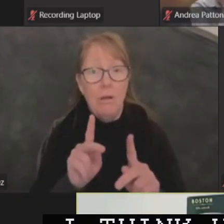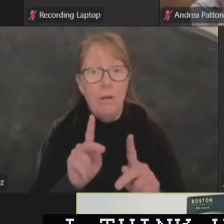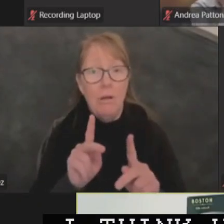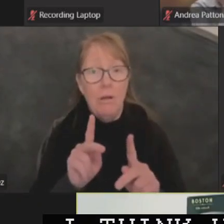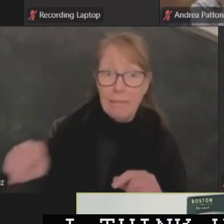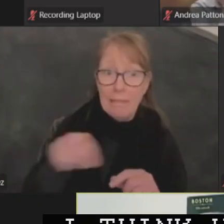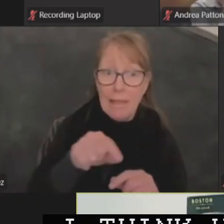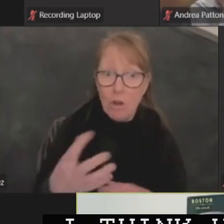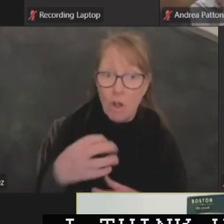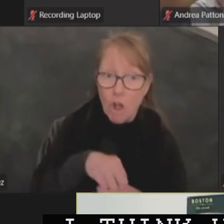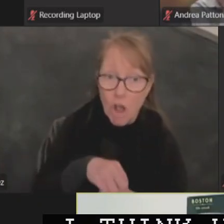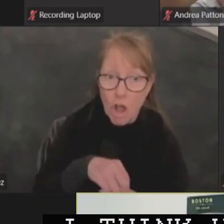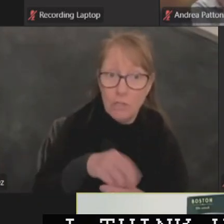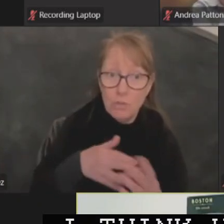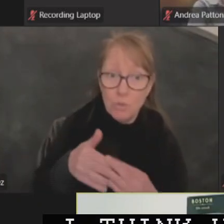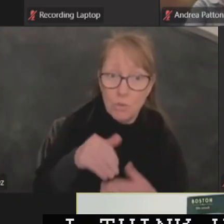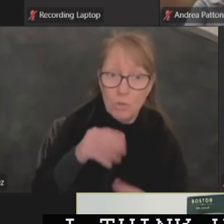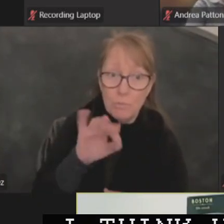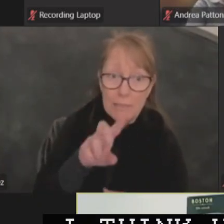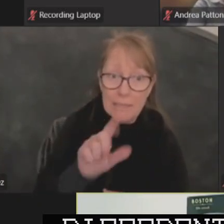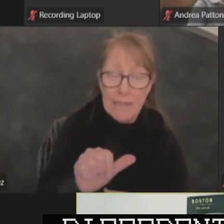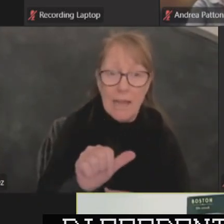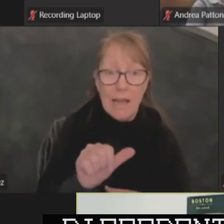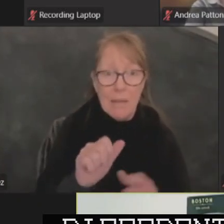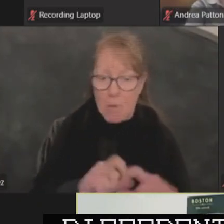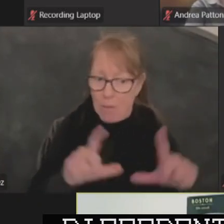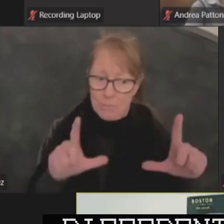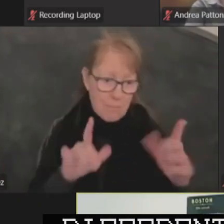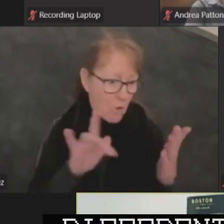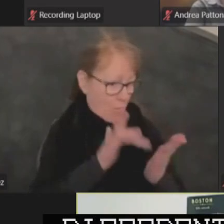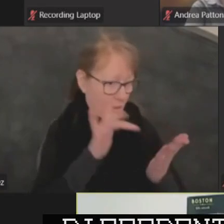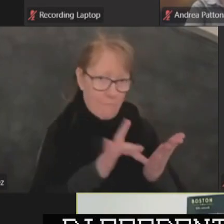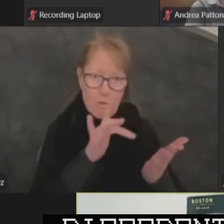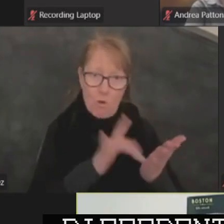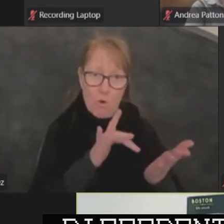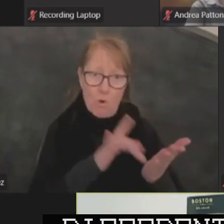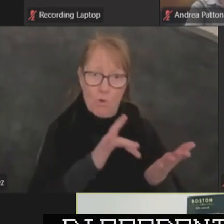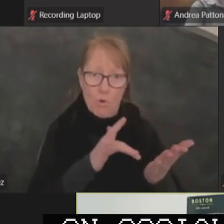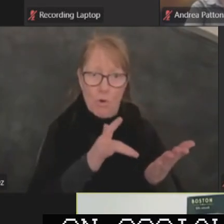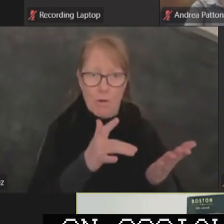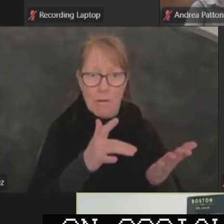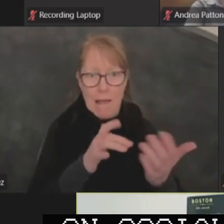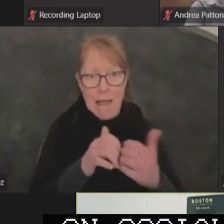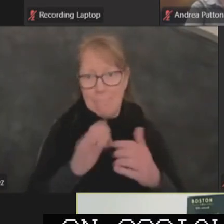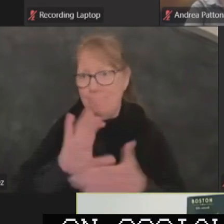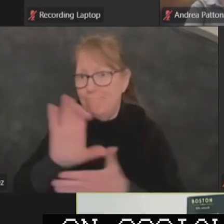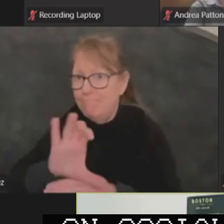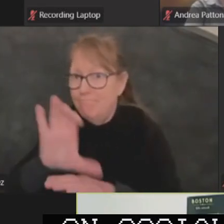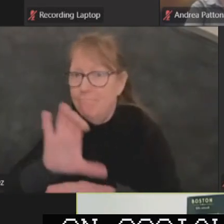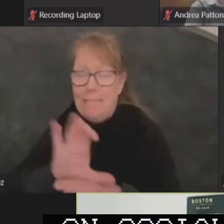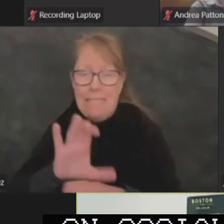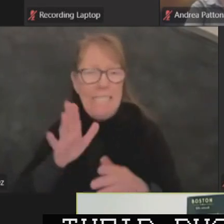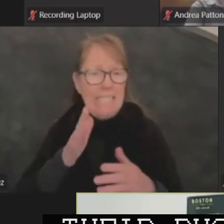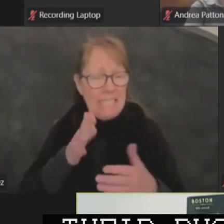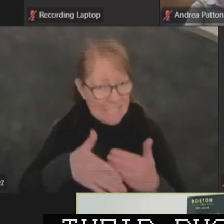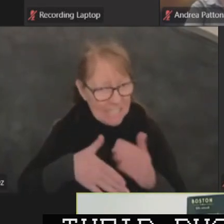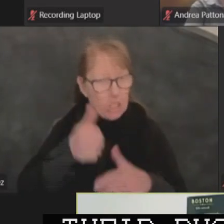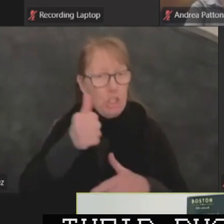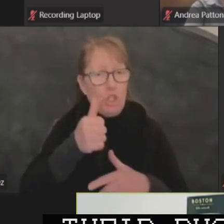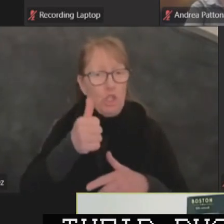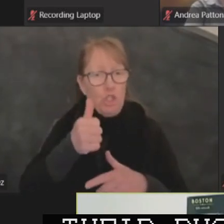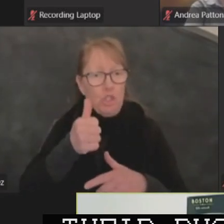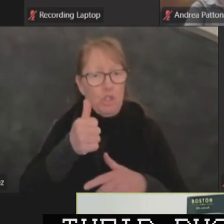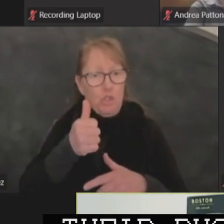their phone or computer, or however they're looking, and so it's an easier way to reach people in many cases. It can be made